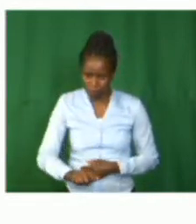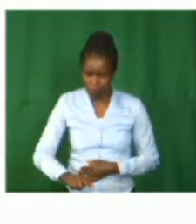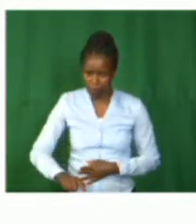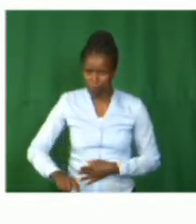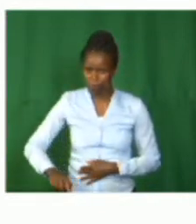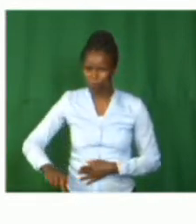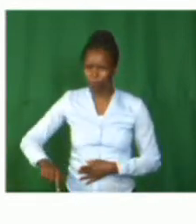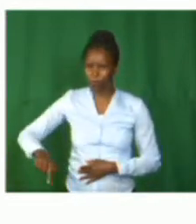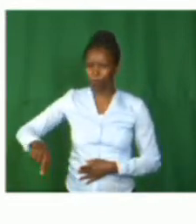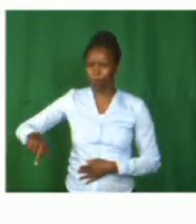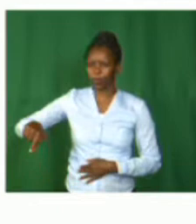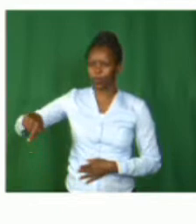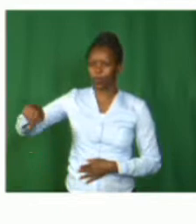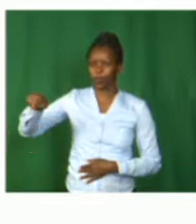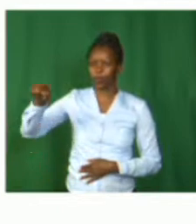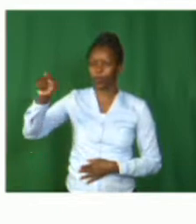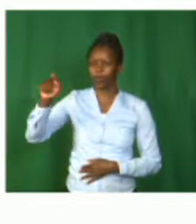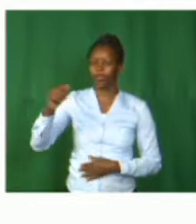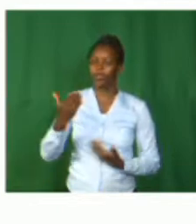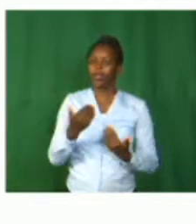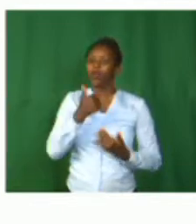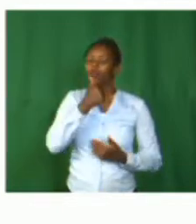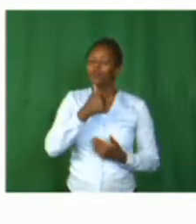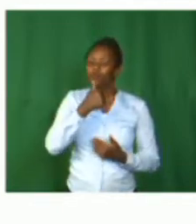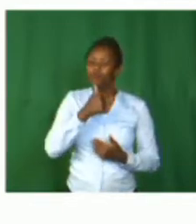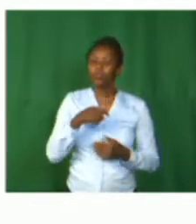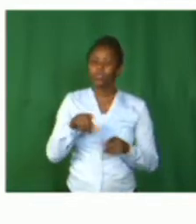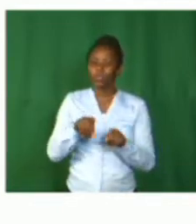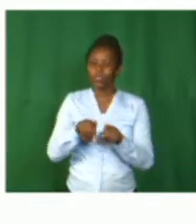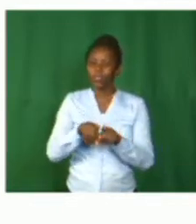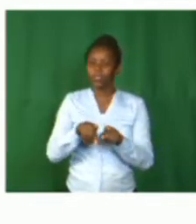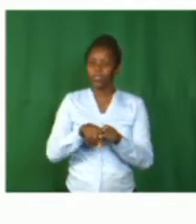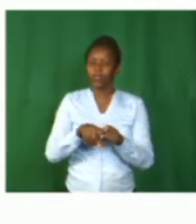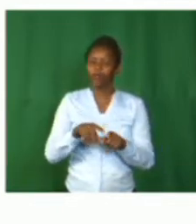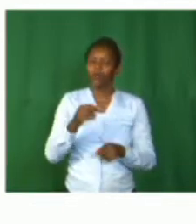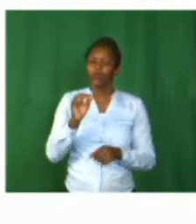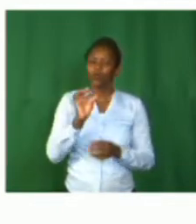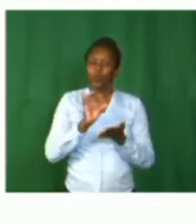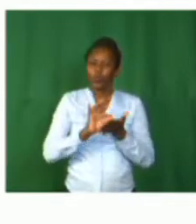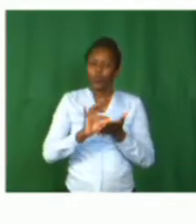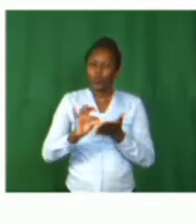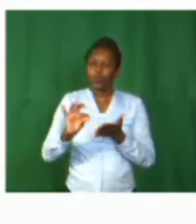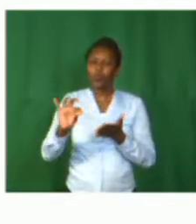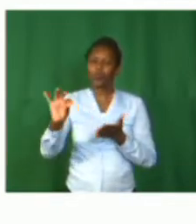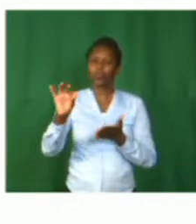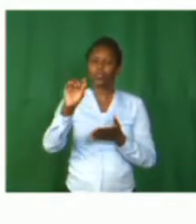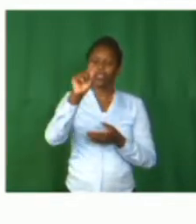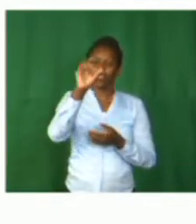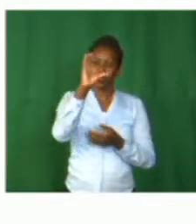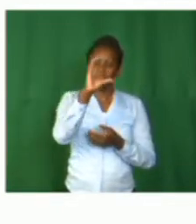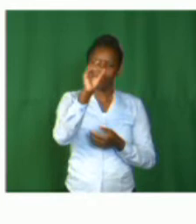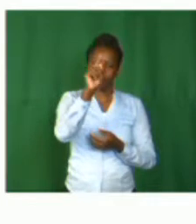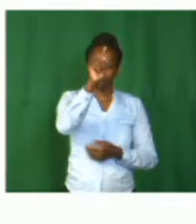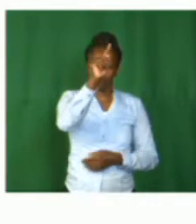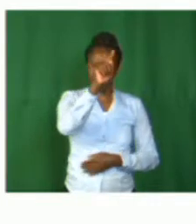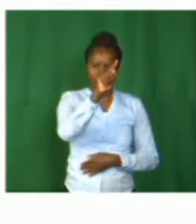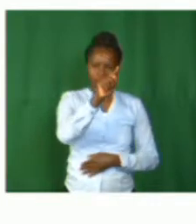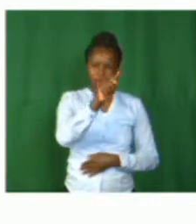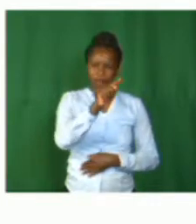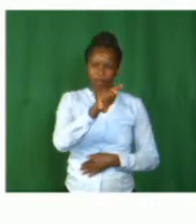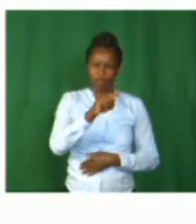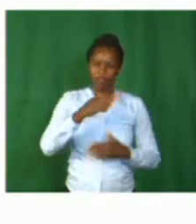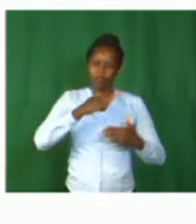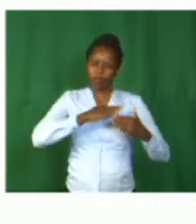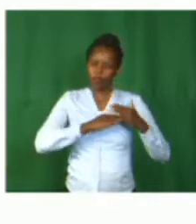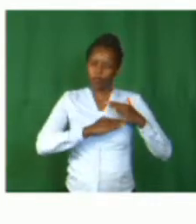see that the points now are joined using a very, very smooth curve. So you need to be patient when you're drawing this curve, because it